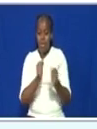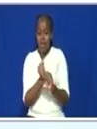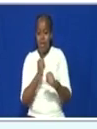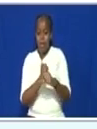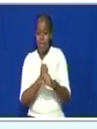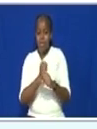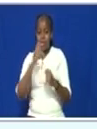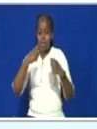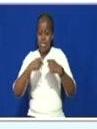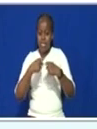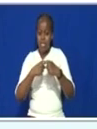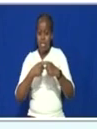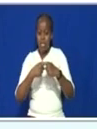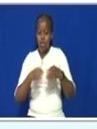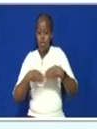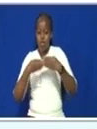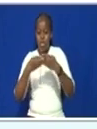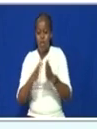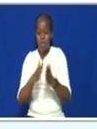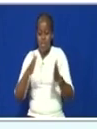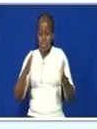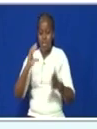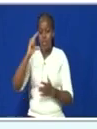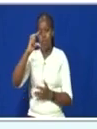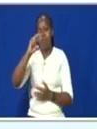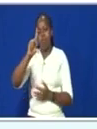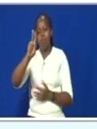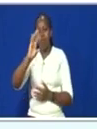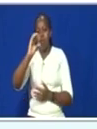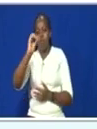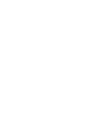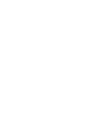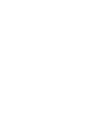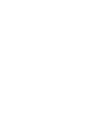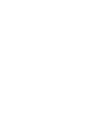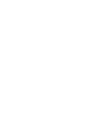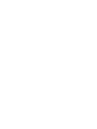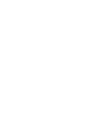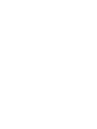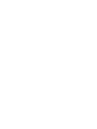convert excess glucose to glycogen for storage.